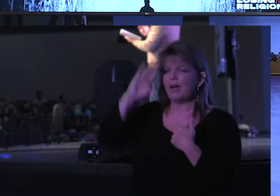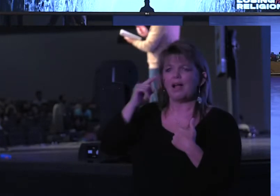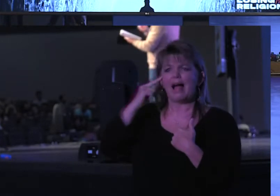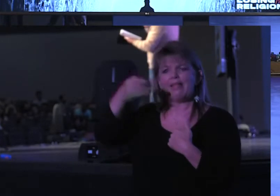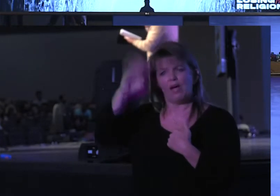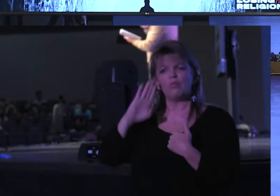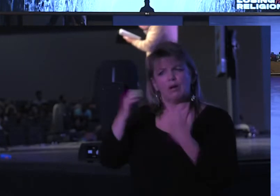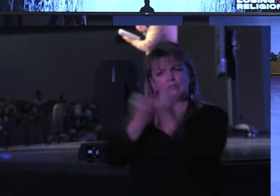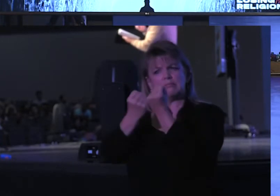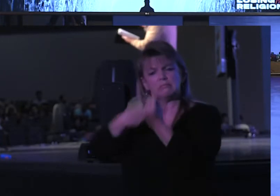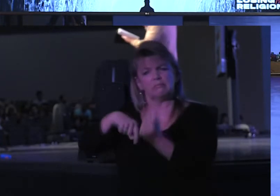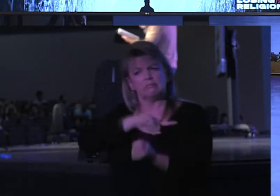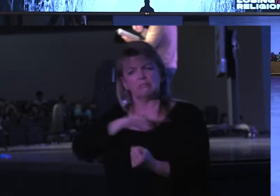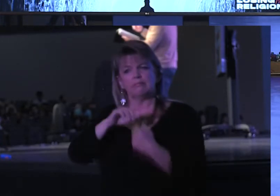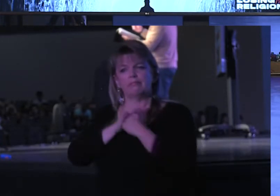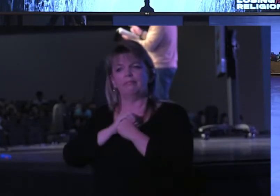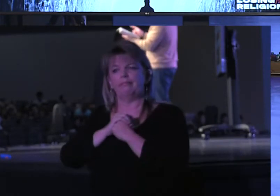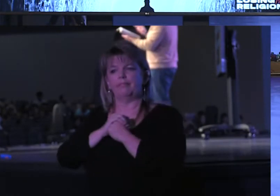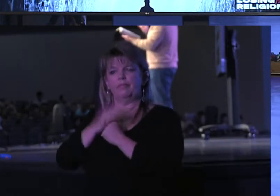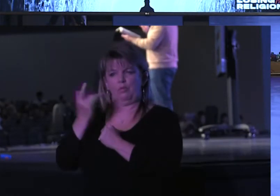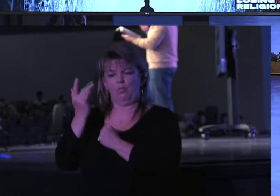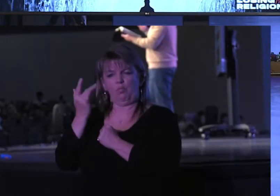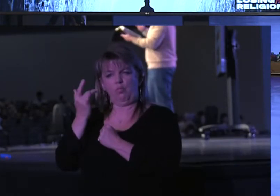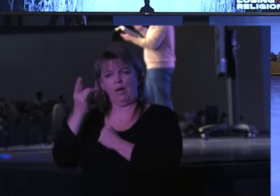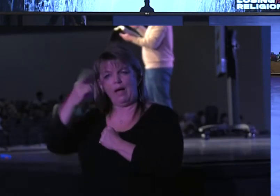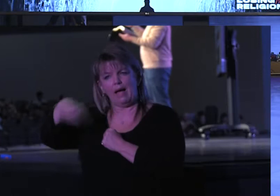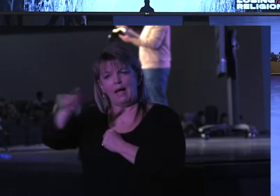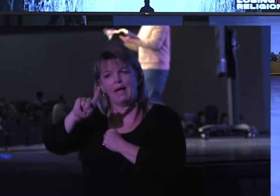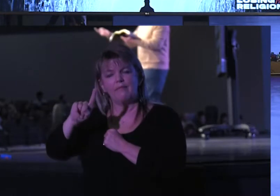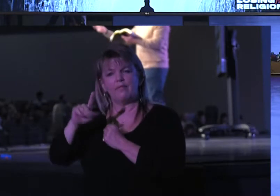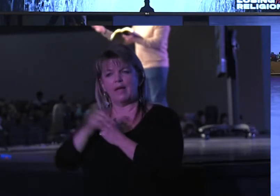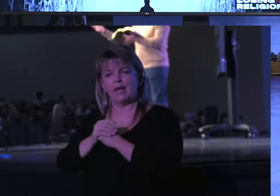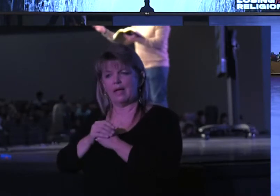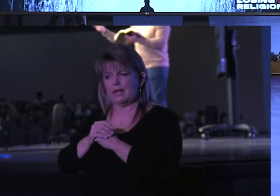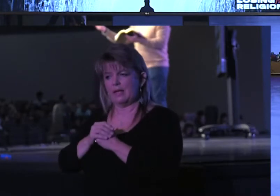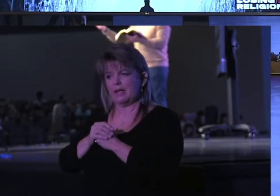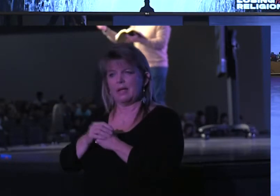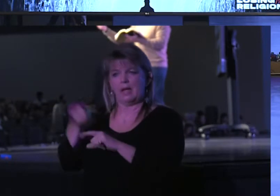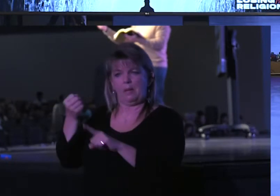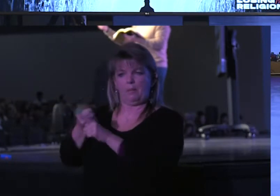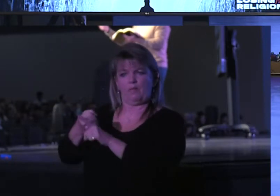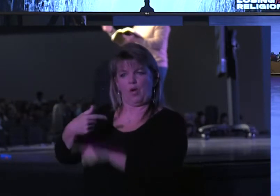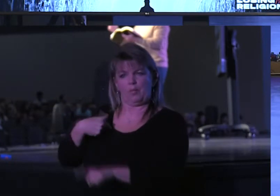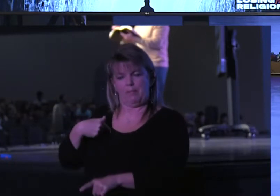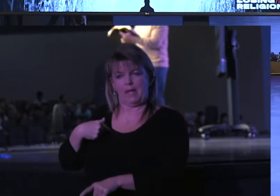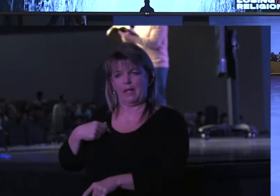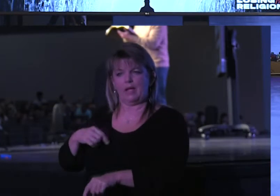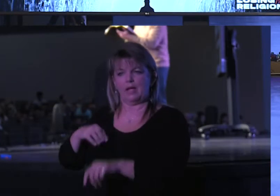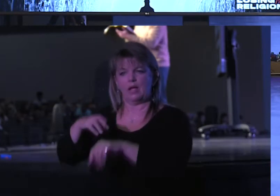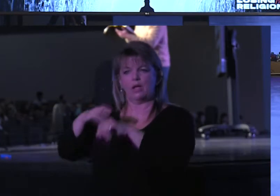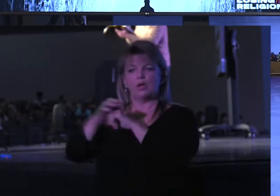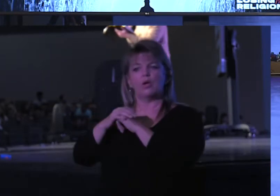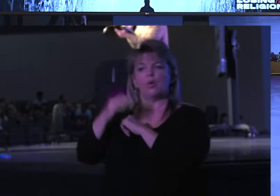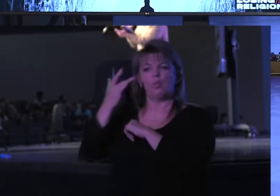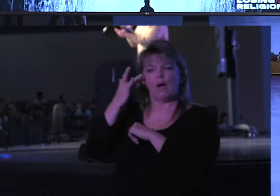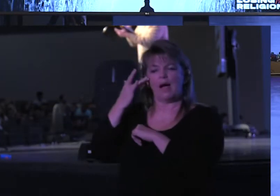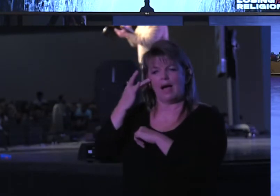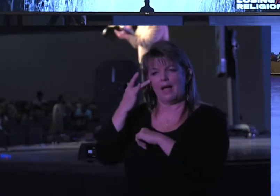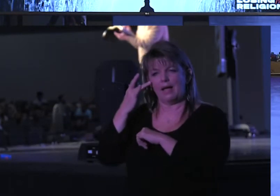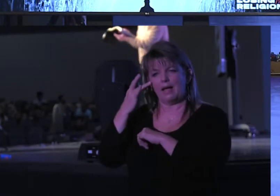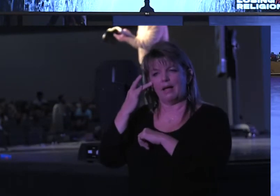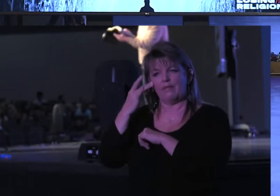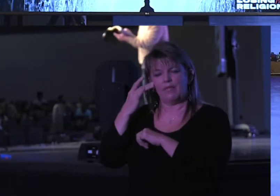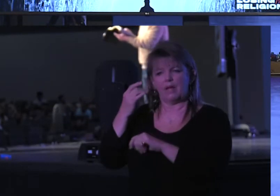was on our side. And look, why have they provoked me? That's a reference to God, not Jeremiah. Why have they